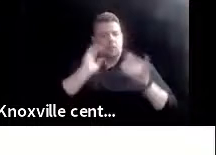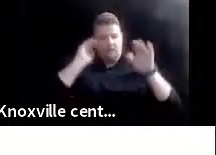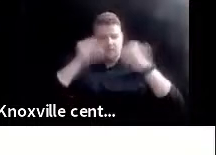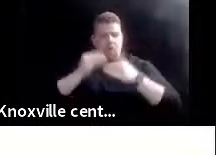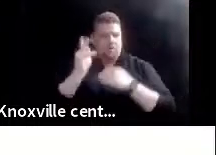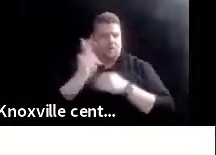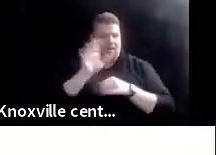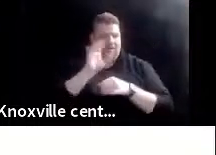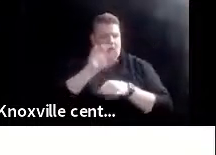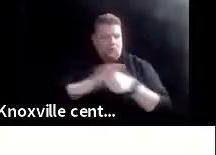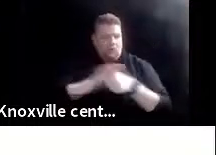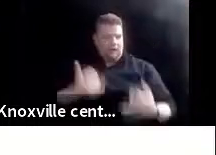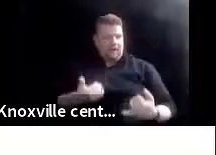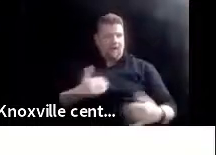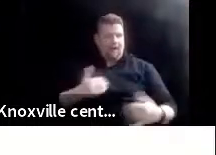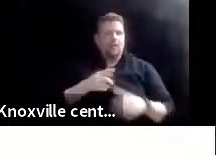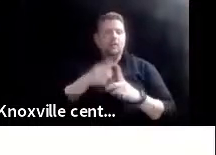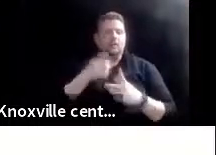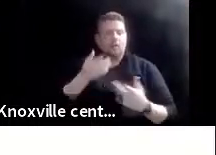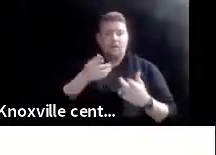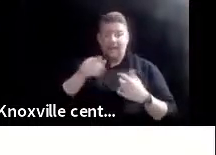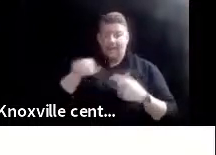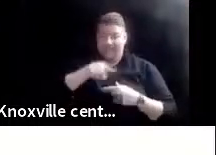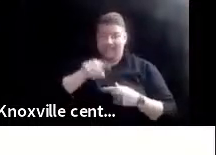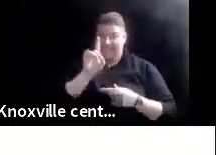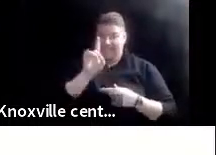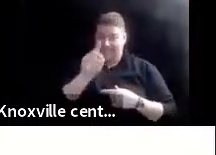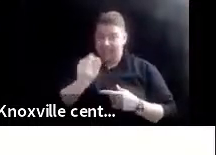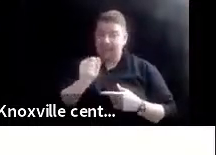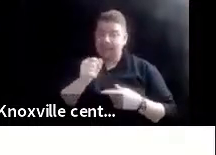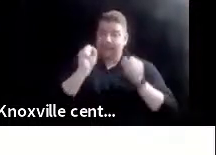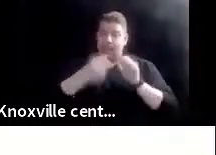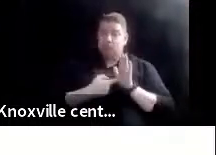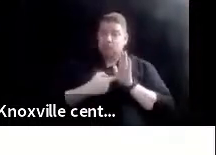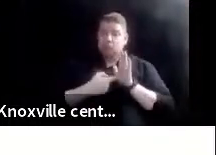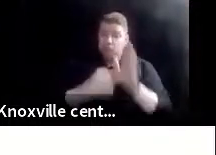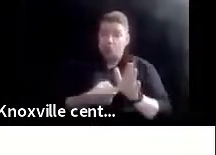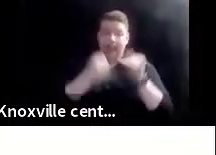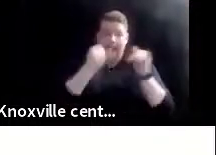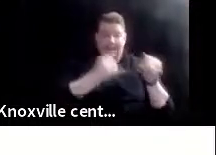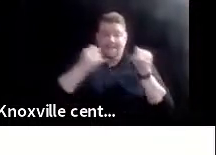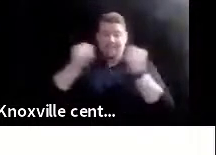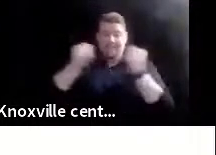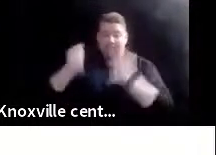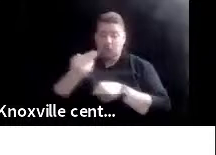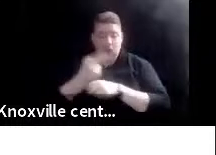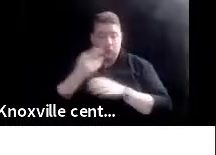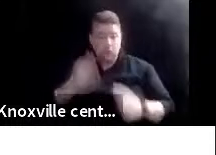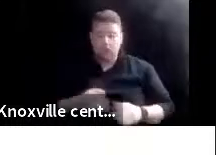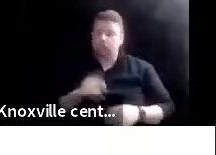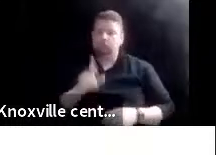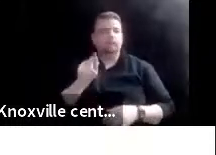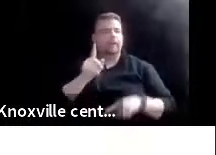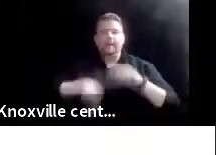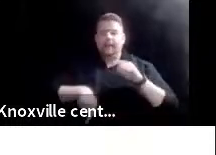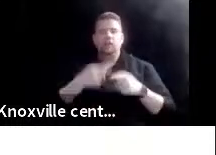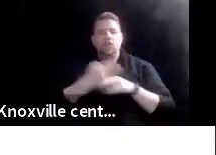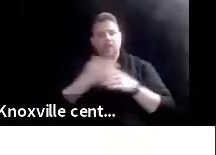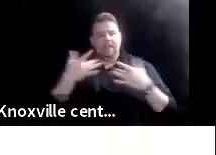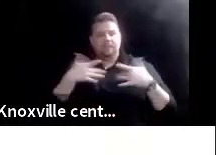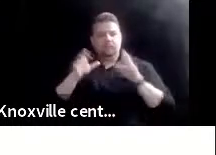data is able to reveal or track individual devices or users. It only counts in aggregates of